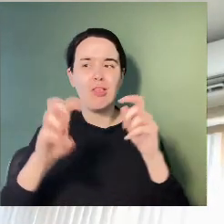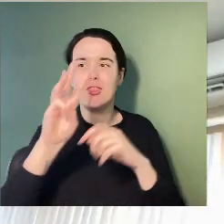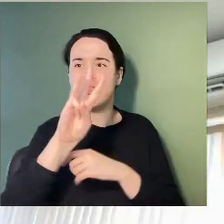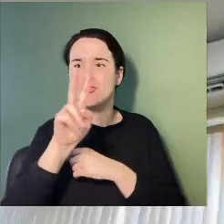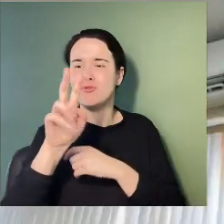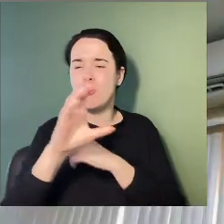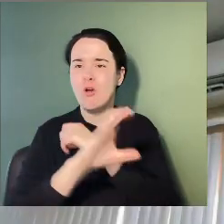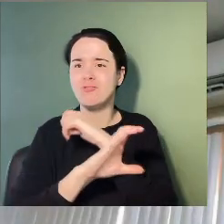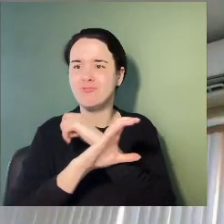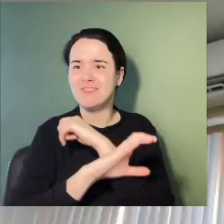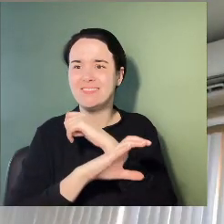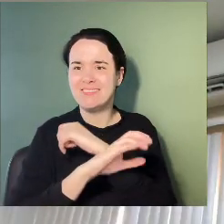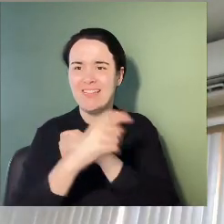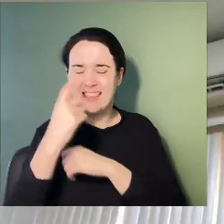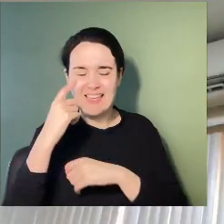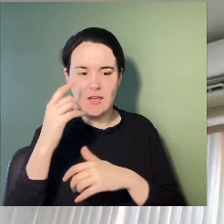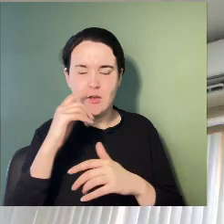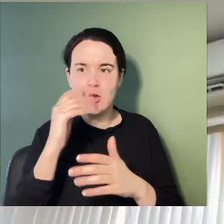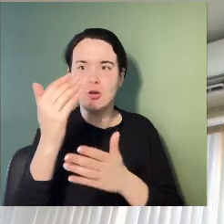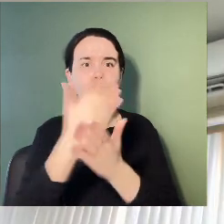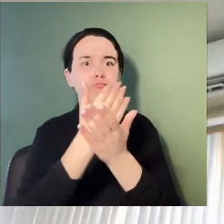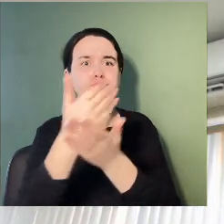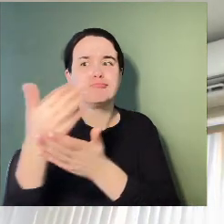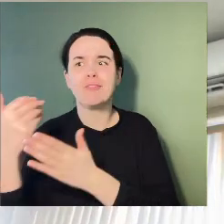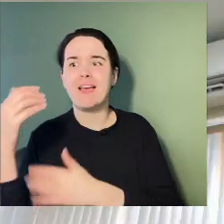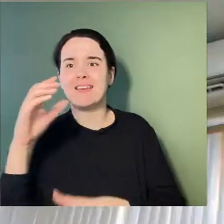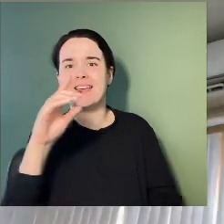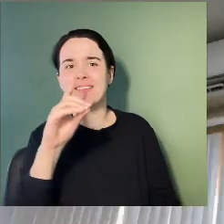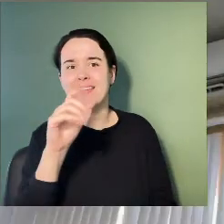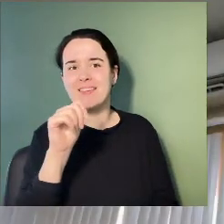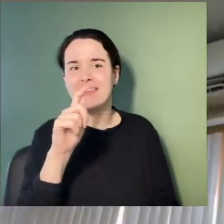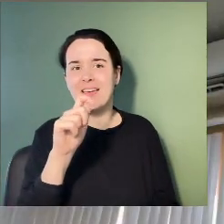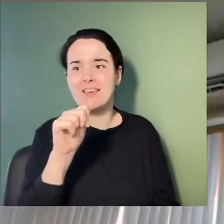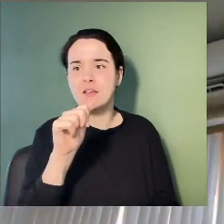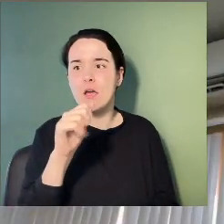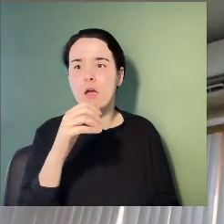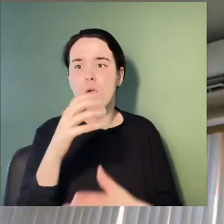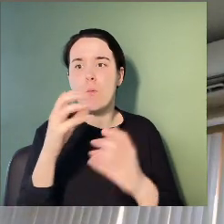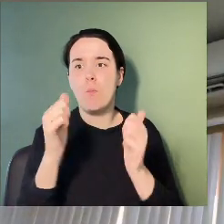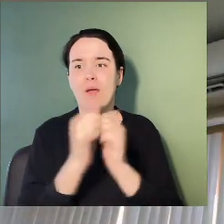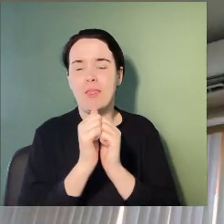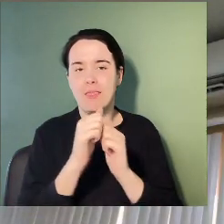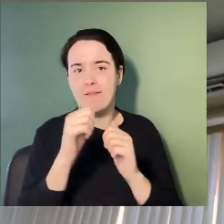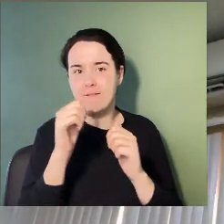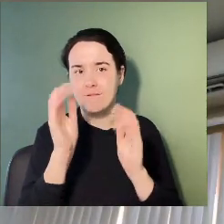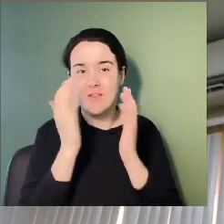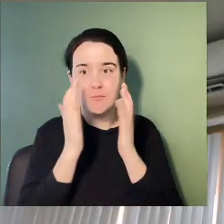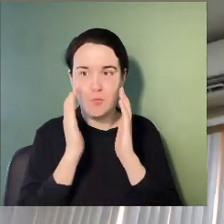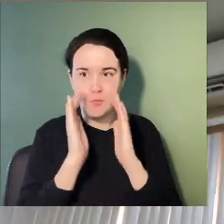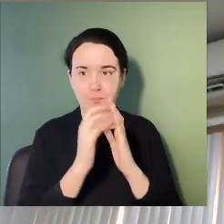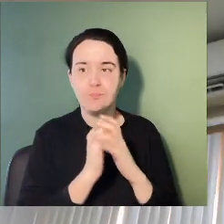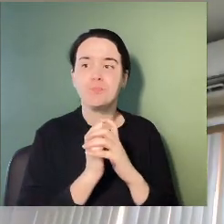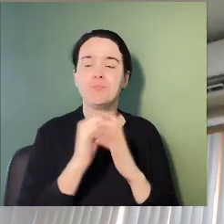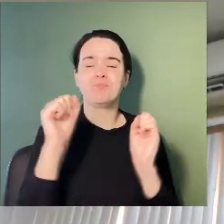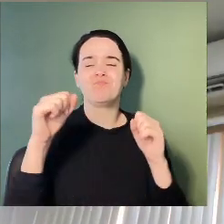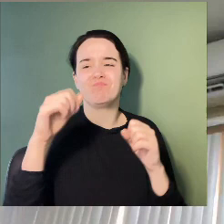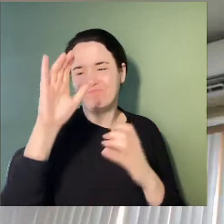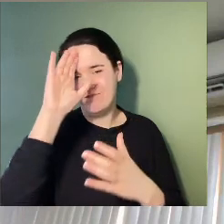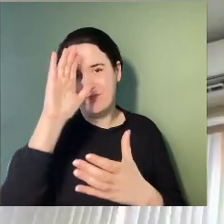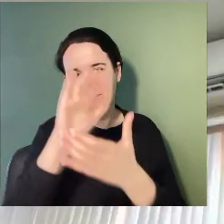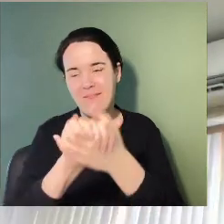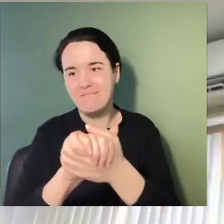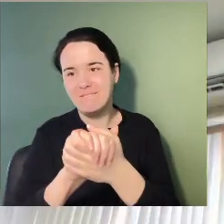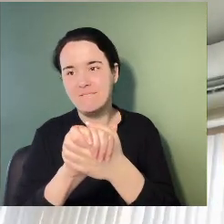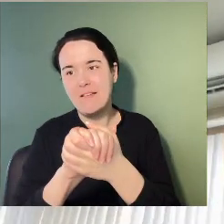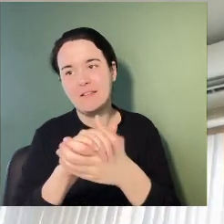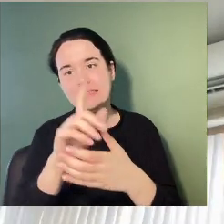had used data in. With Facebook, yes, that's when I believe probably set